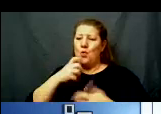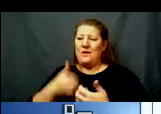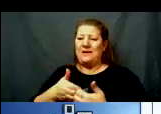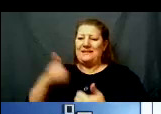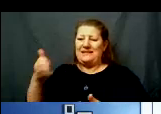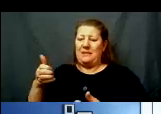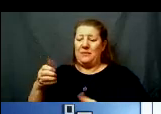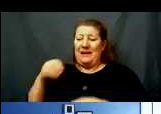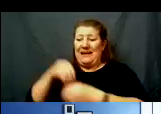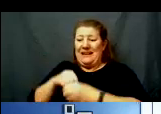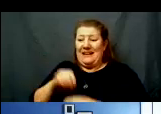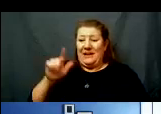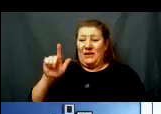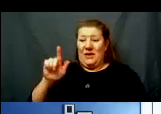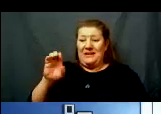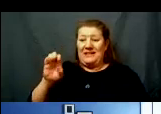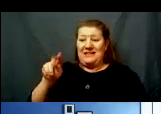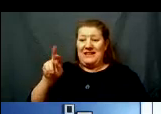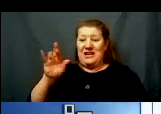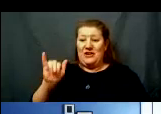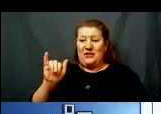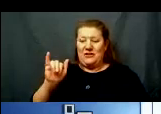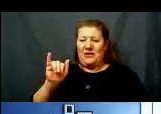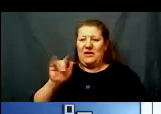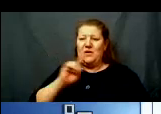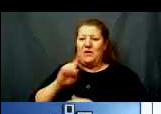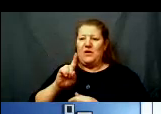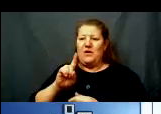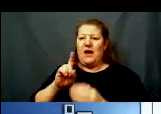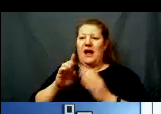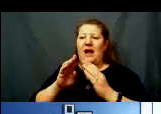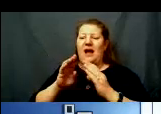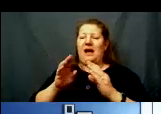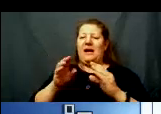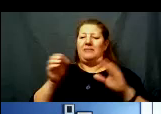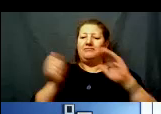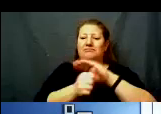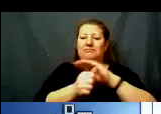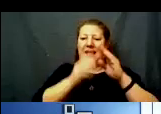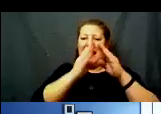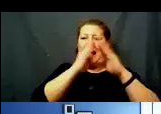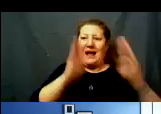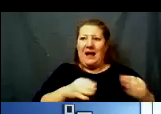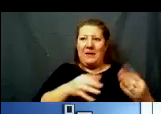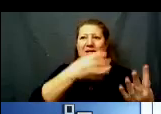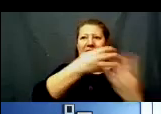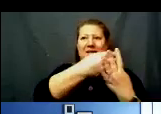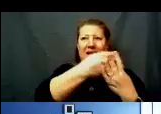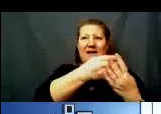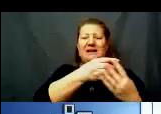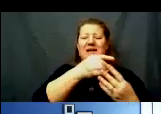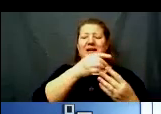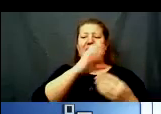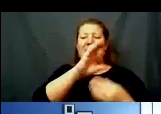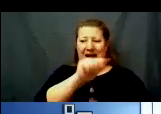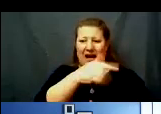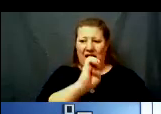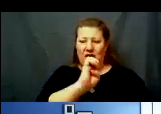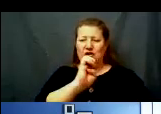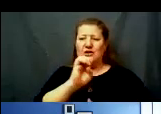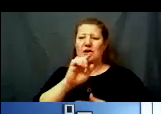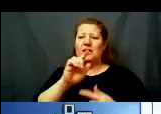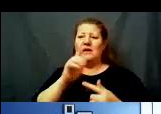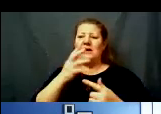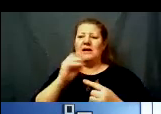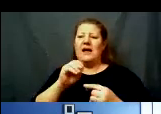21st century were being housed, being caged, being imprisoned. And there was a movement of people from